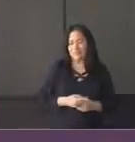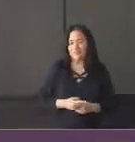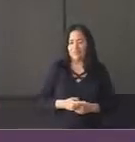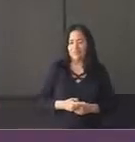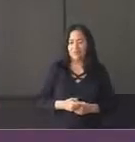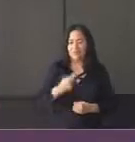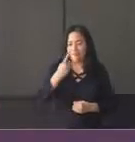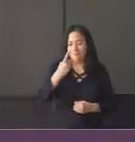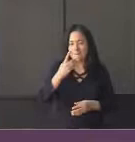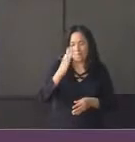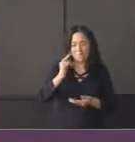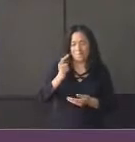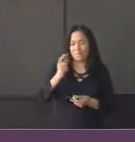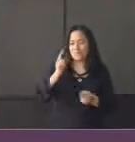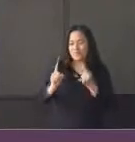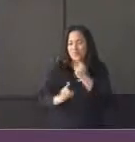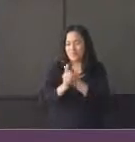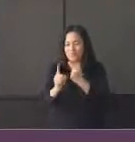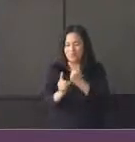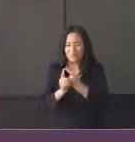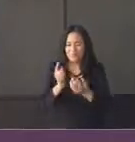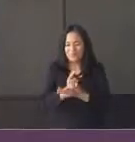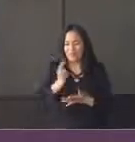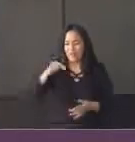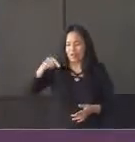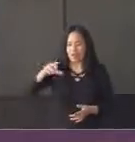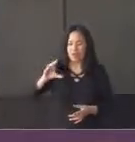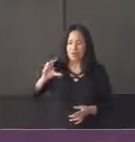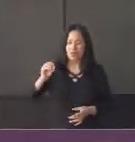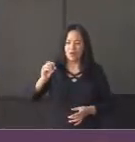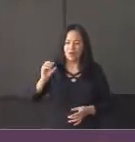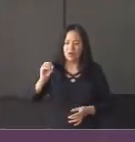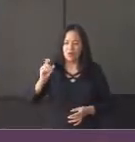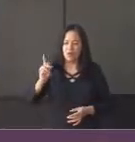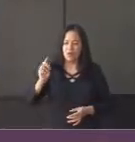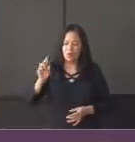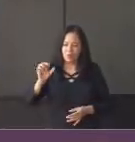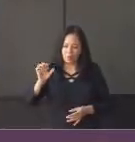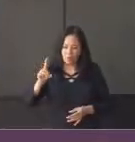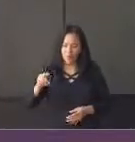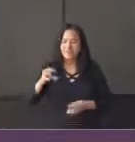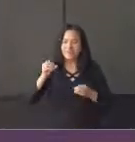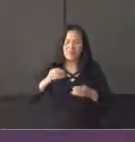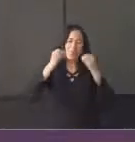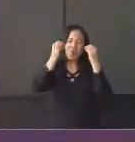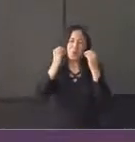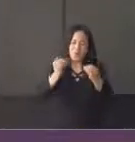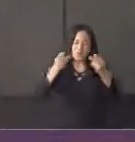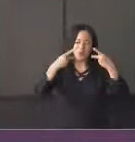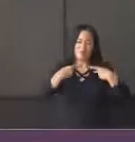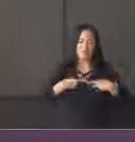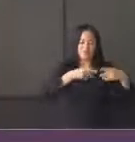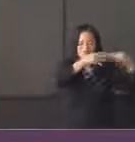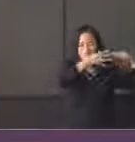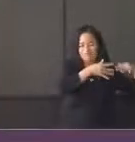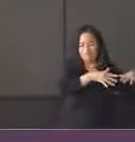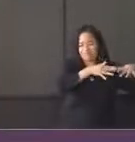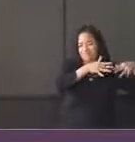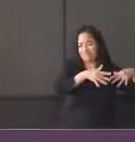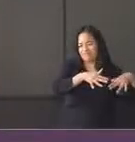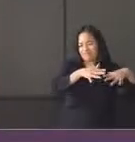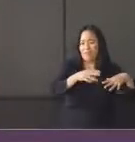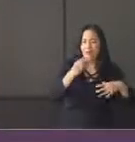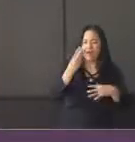challenges as COPRED in Mexico City since the first caravans of migrants